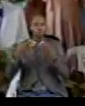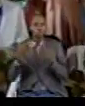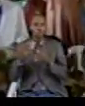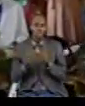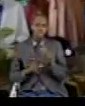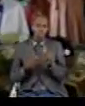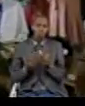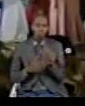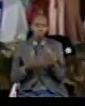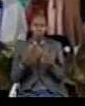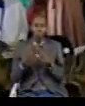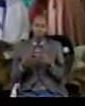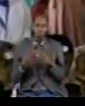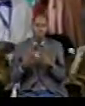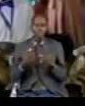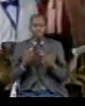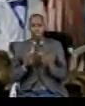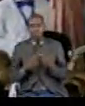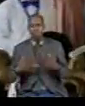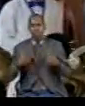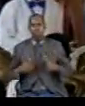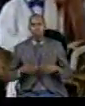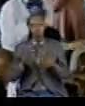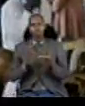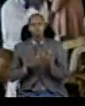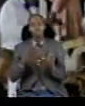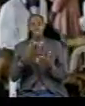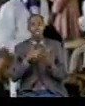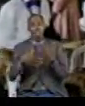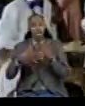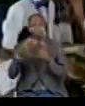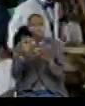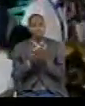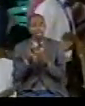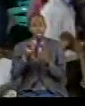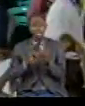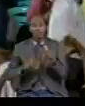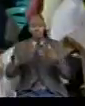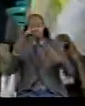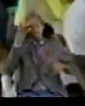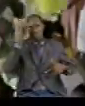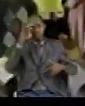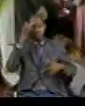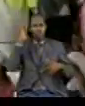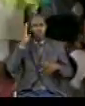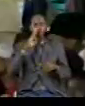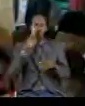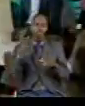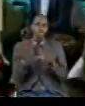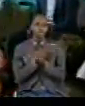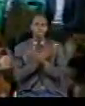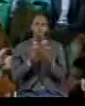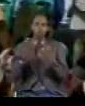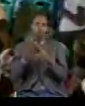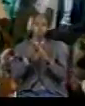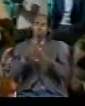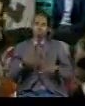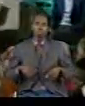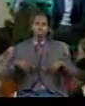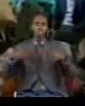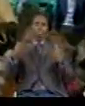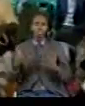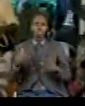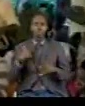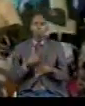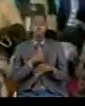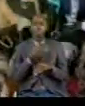disease, every sickness is taken away from your life tonight. We'll call on our pastor, state pastor, to help us in this